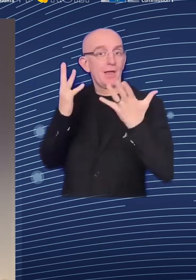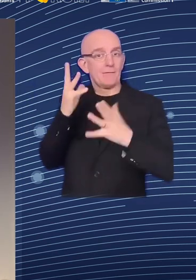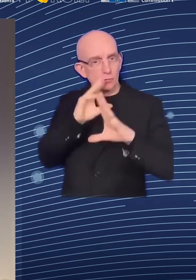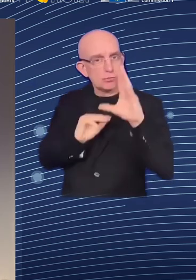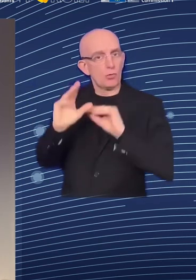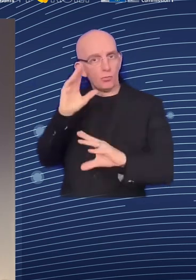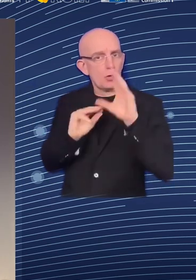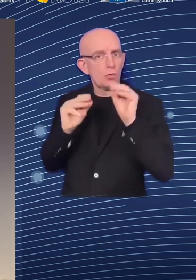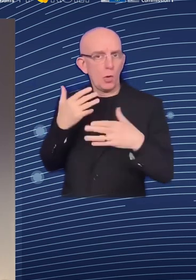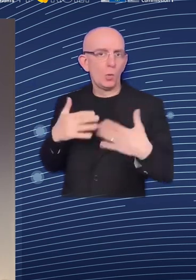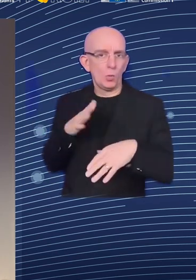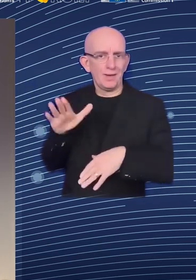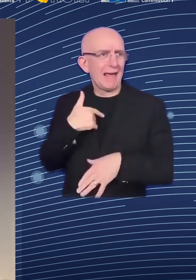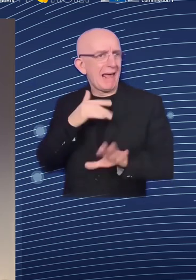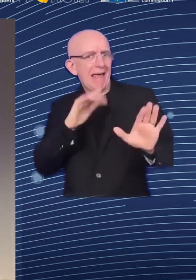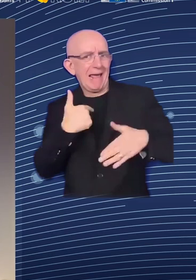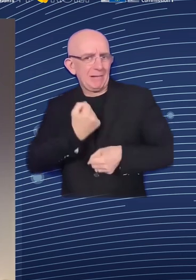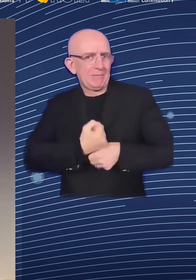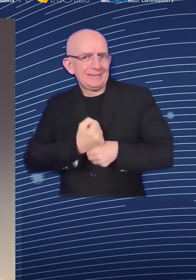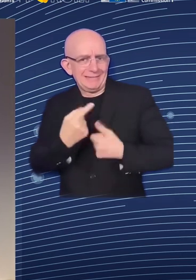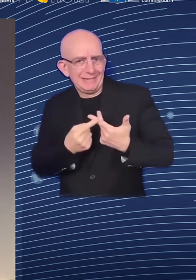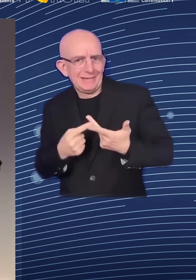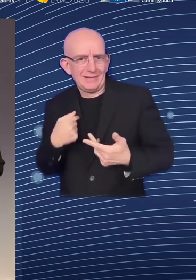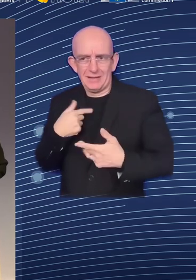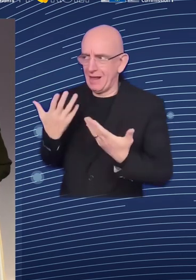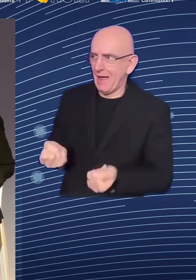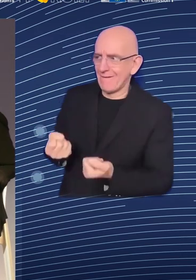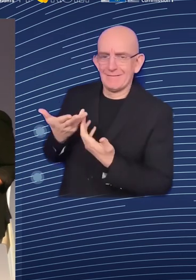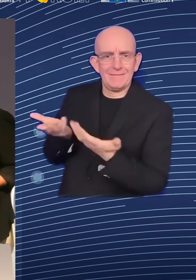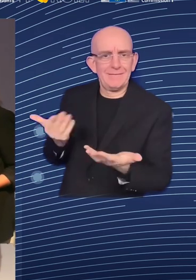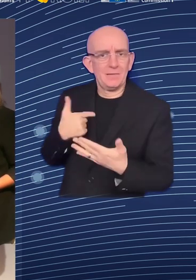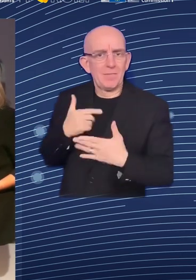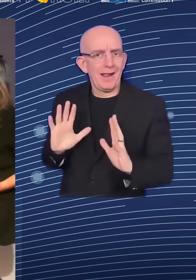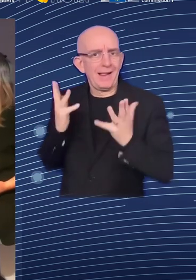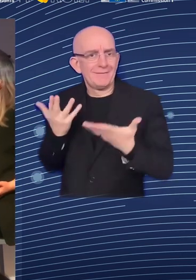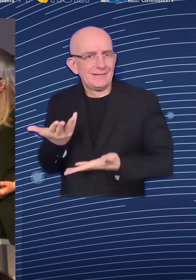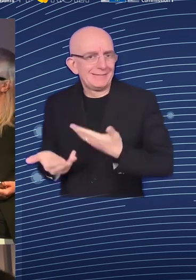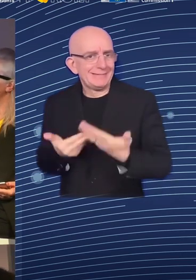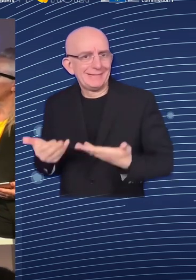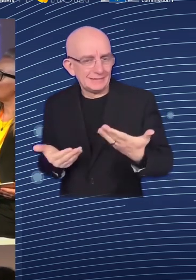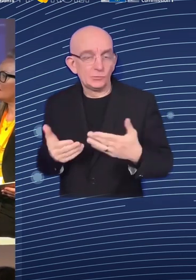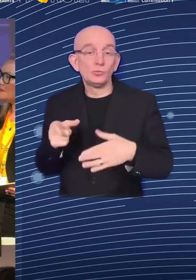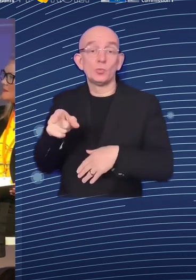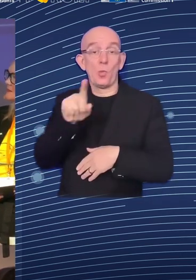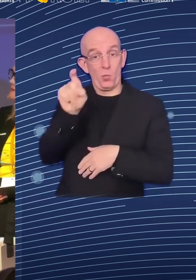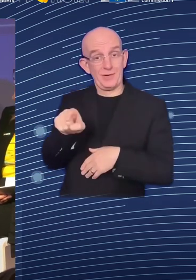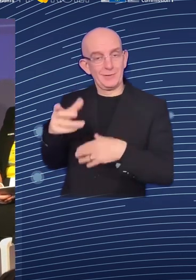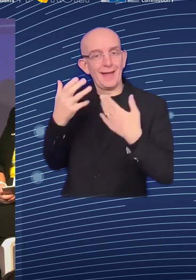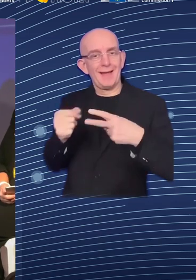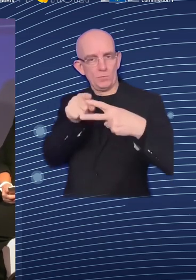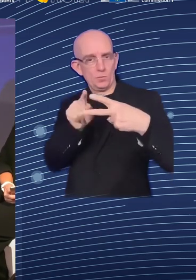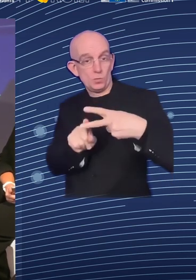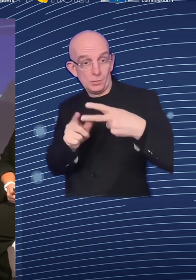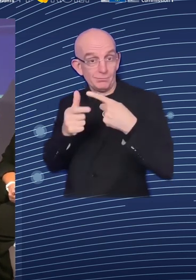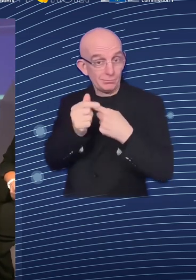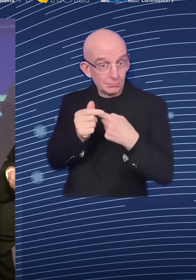we look at the issue on individual level? Or do we look at it at company level? Because those are, I would say,